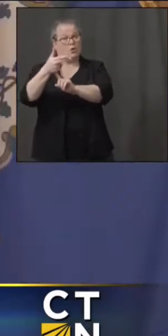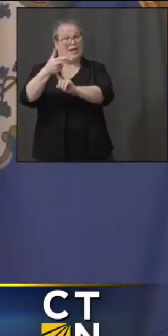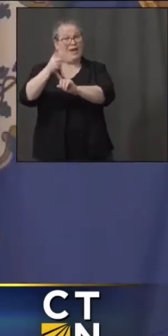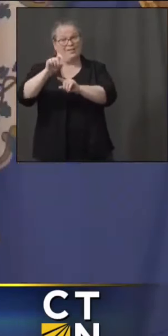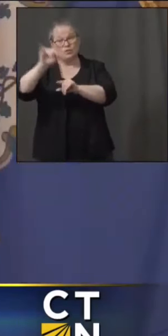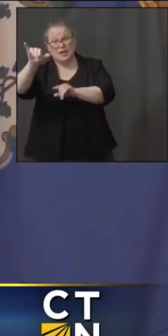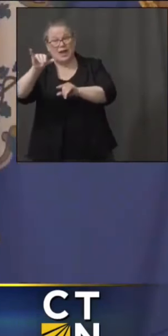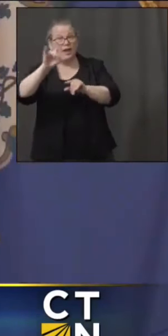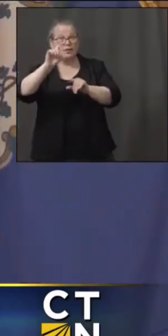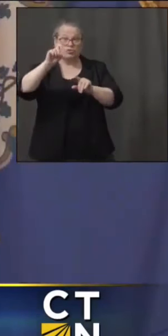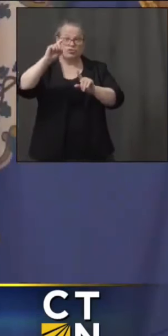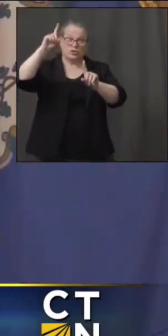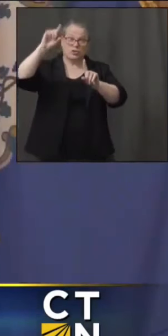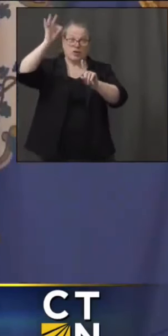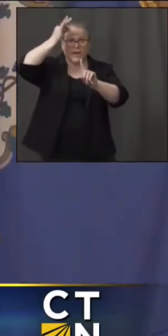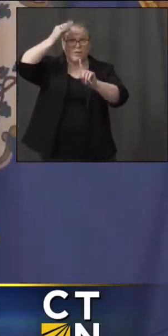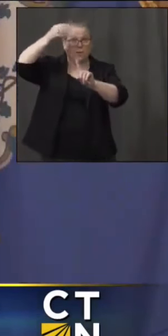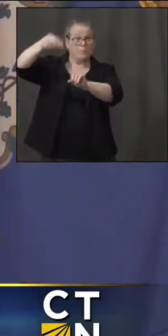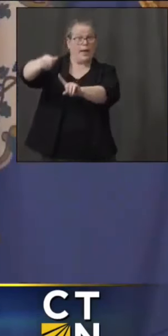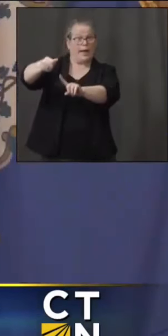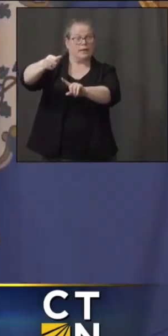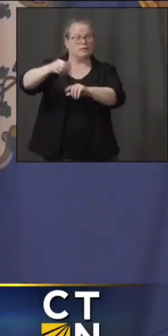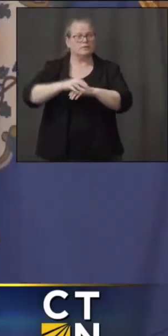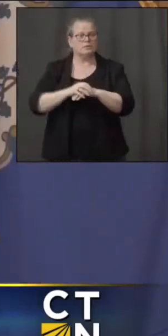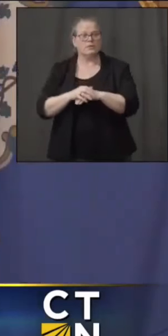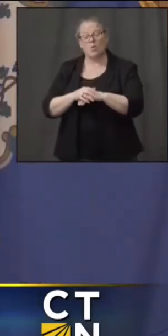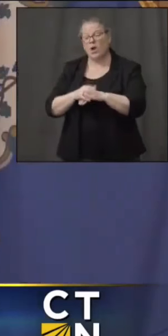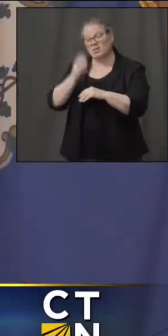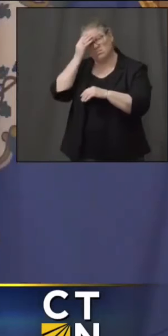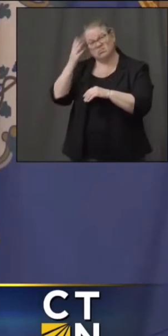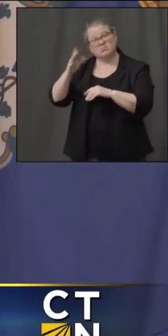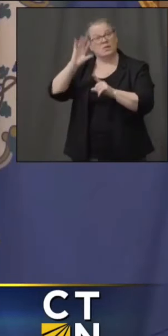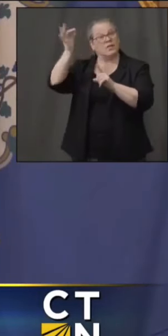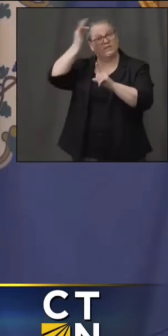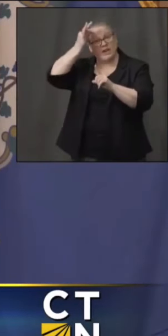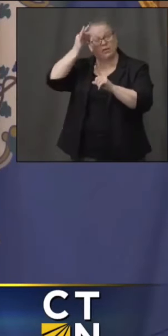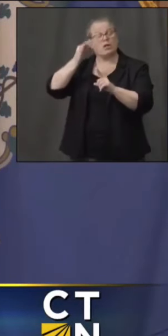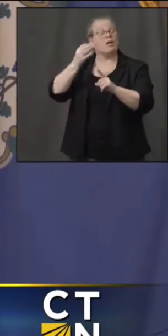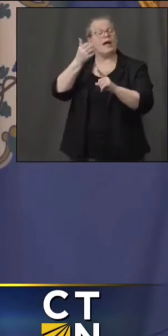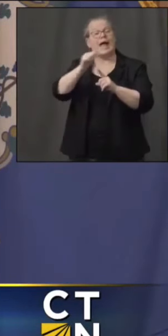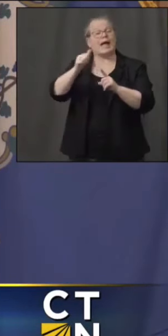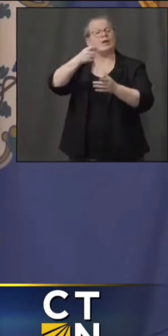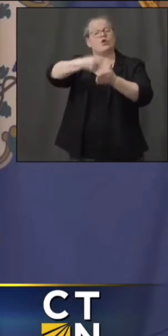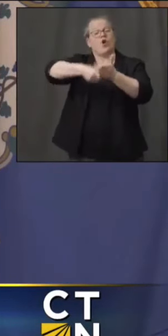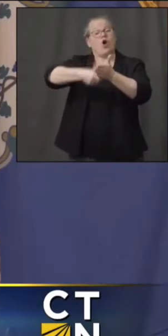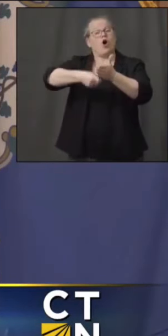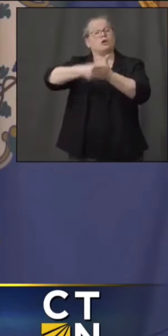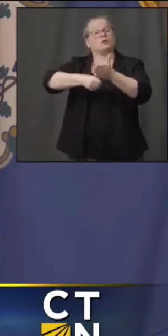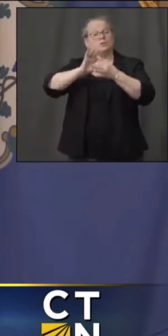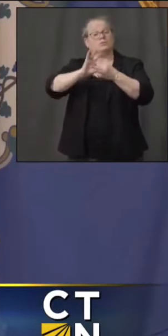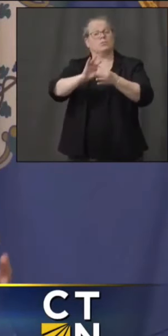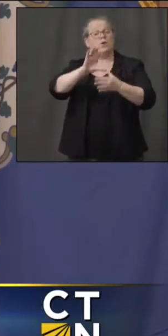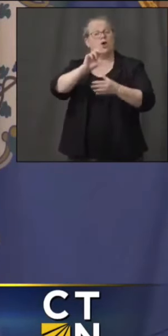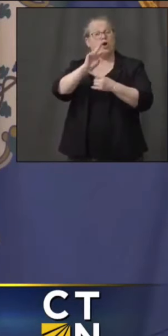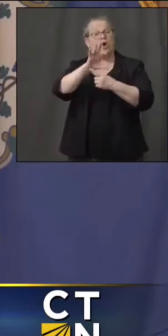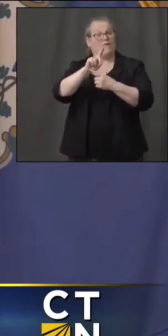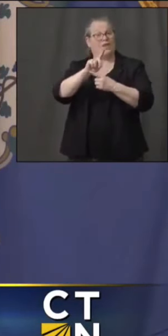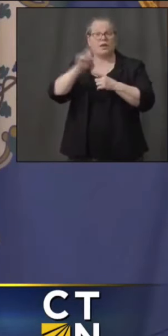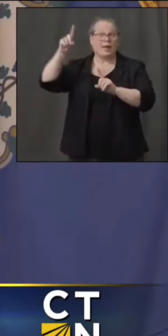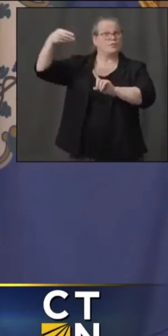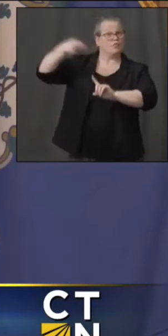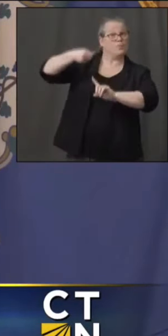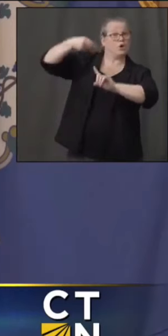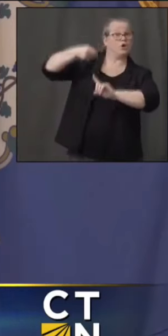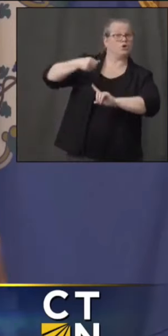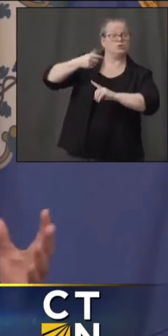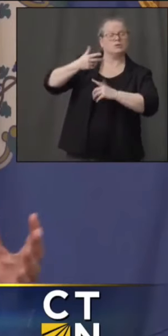at this. I mean, they are reimbursing us for our COVID-related expenses. We're going to have to figure out in terms of track and trace